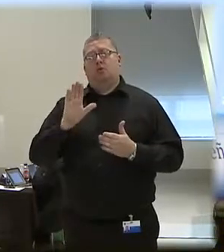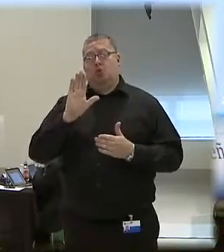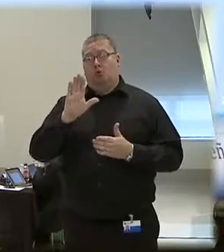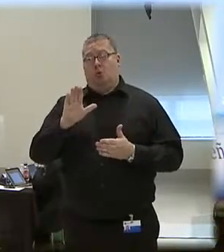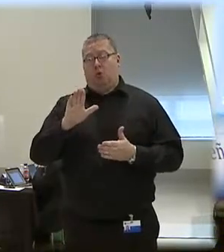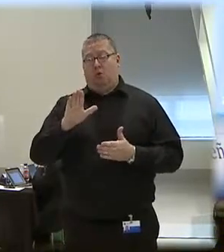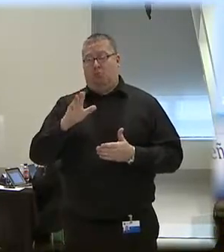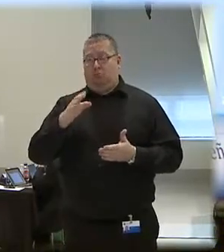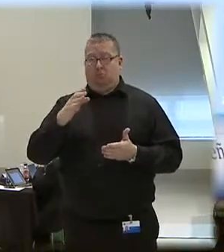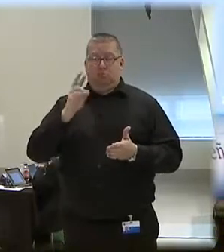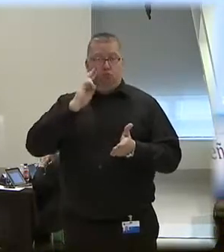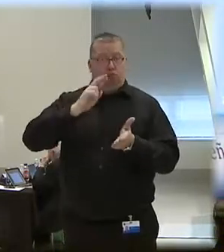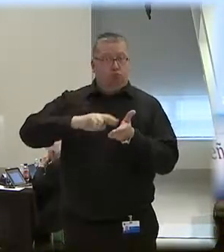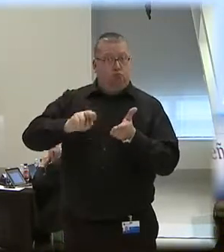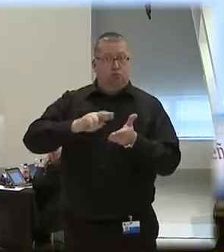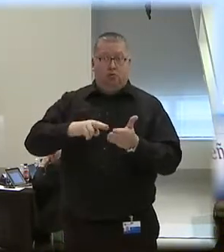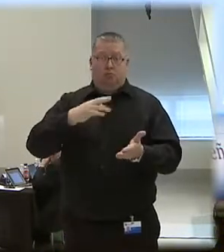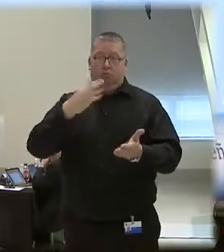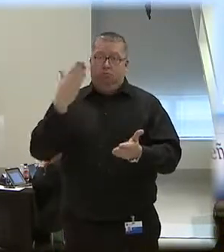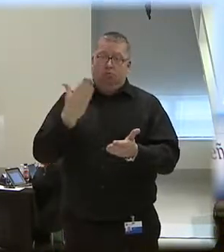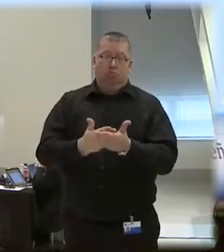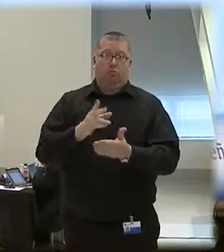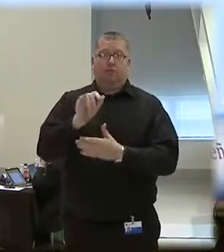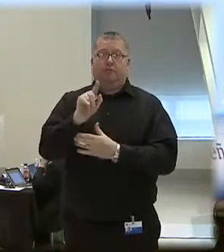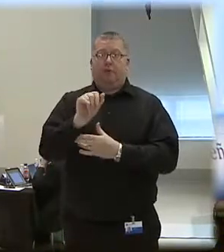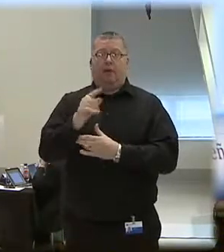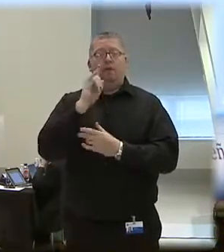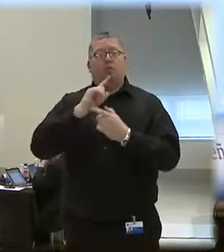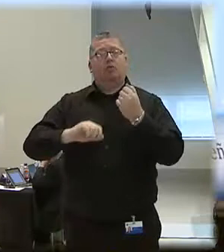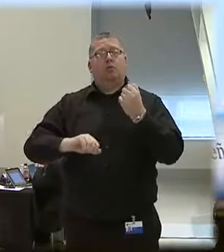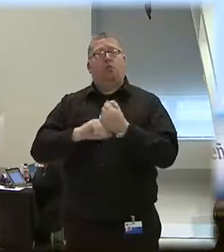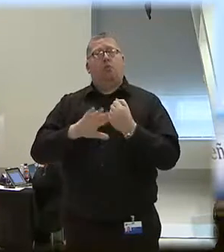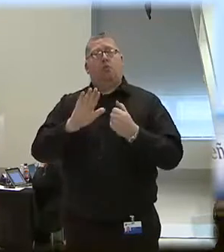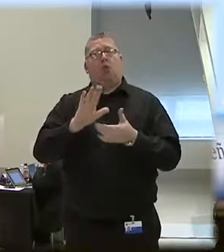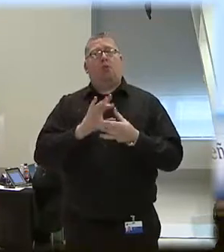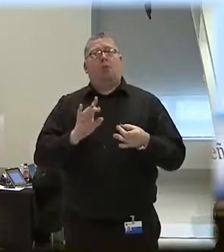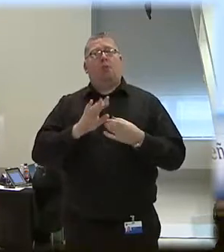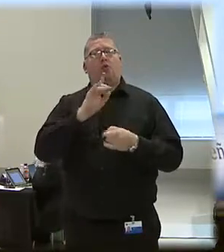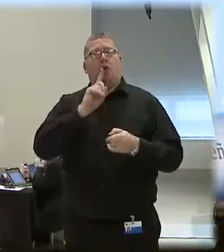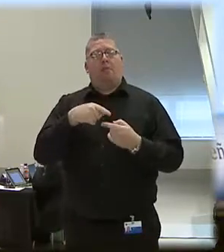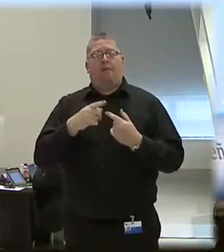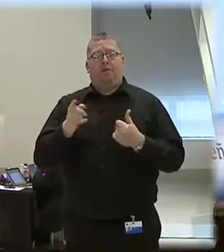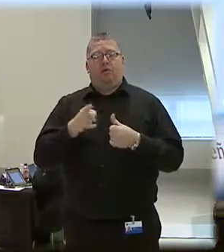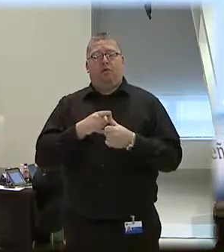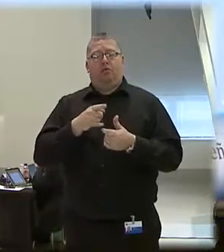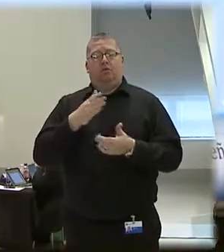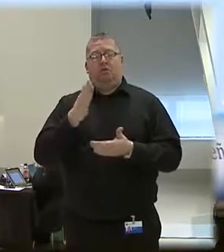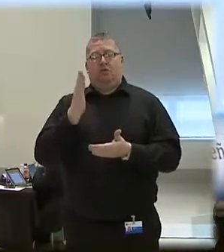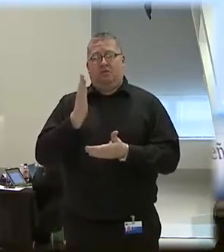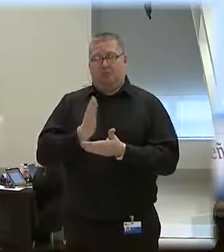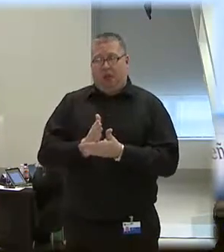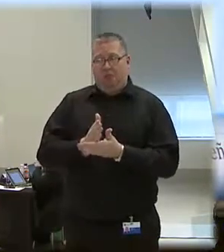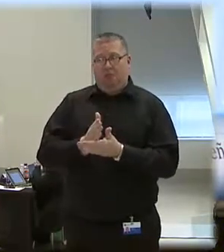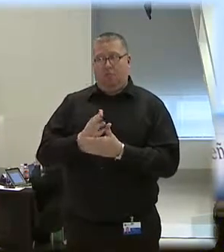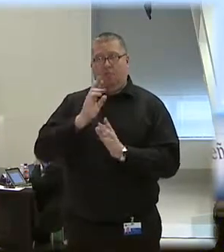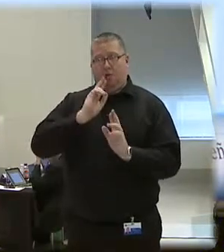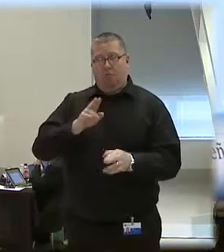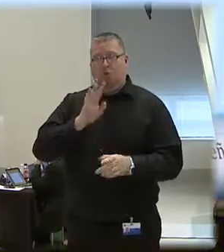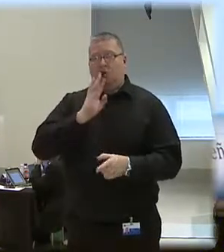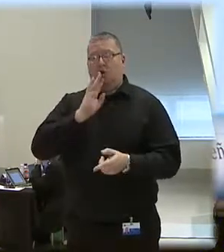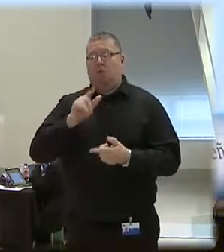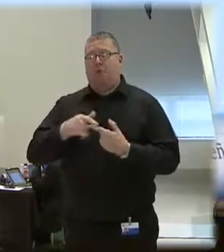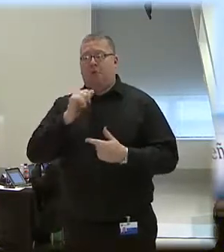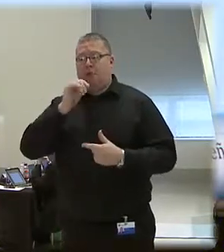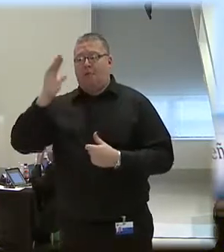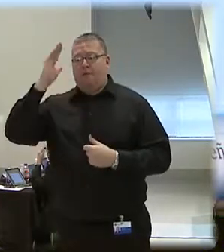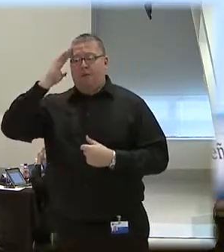you present to support that. I know in your footnotes you refer to a stop and frisk report. Do you equate them in the same? I'm not familiar with that